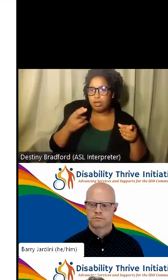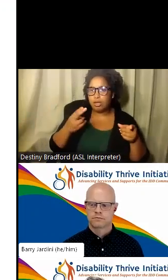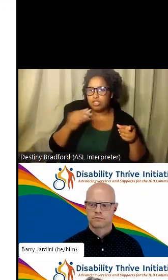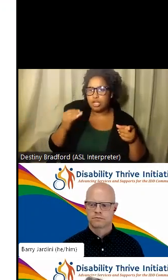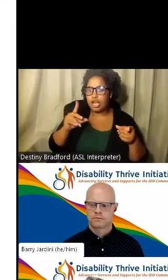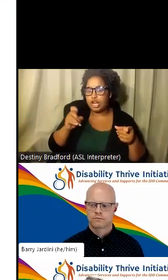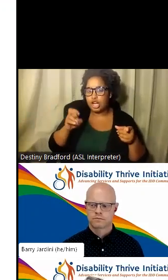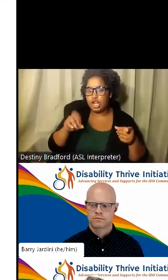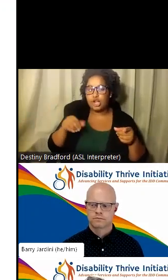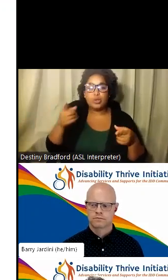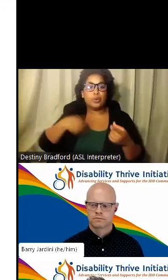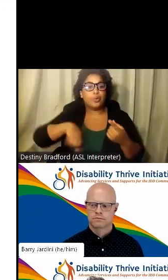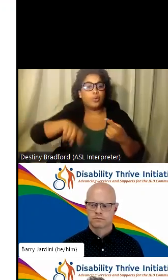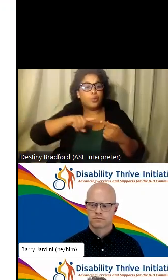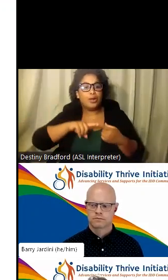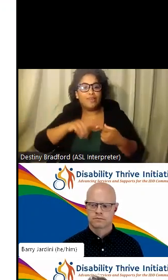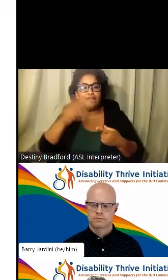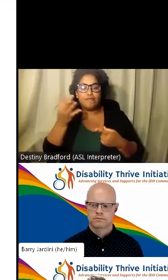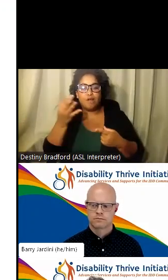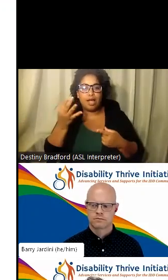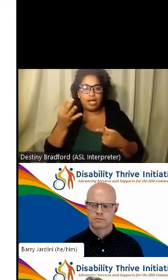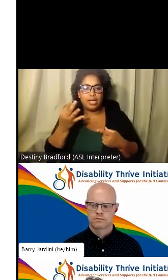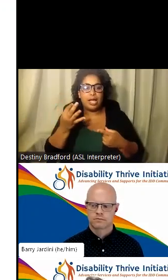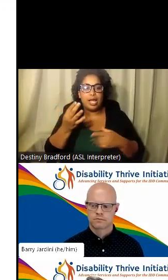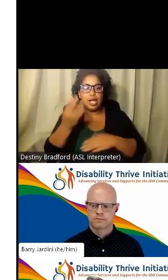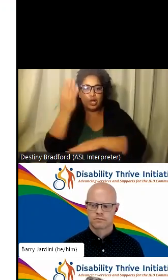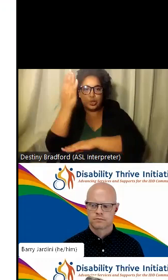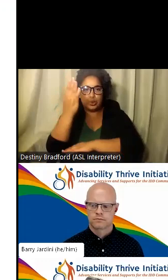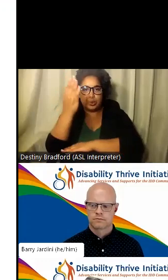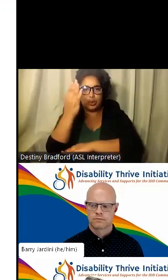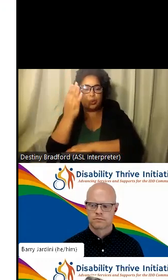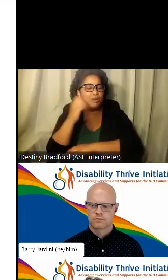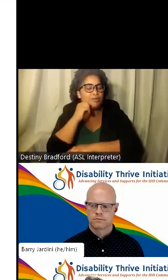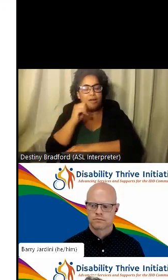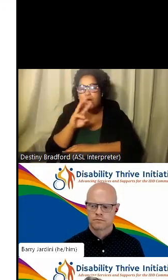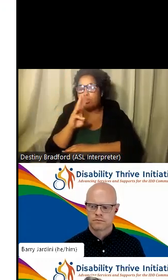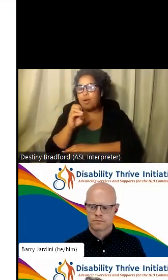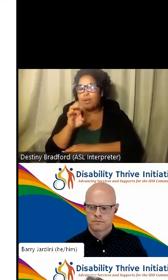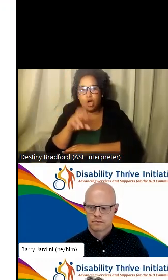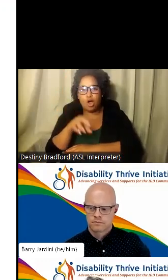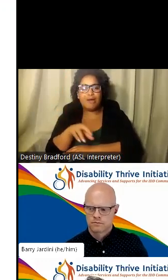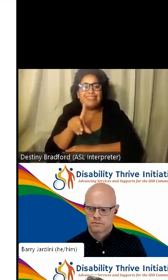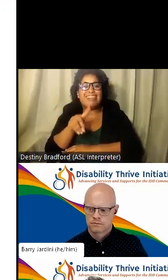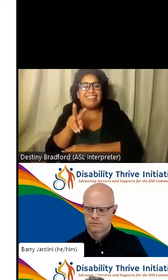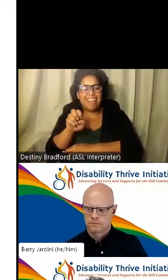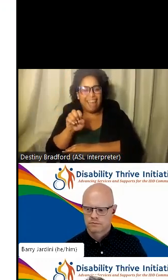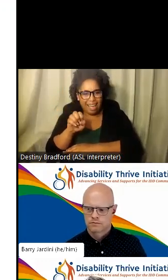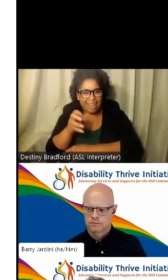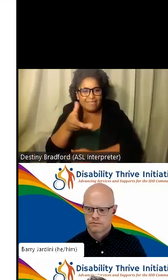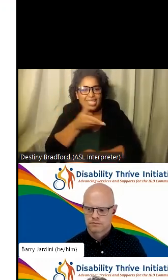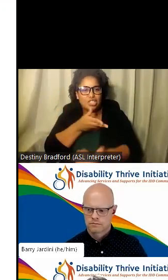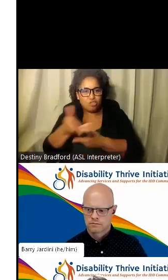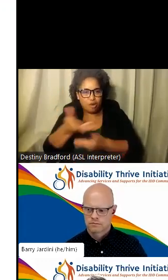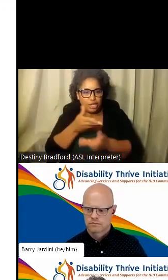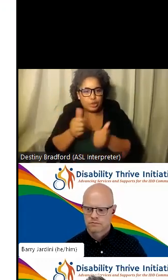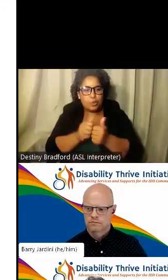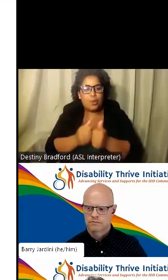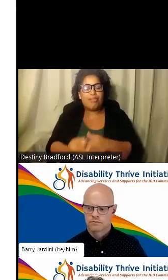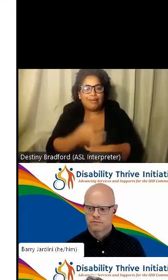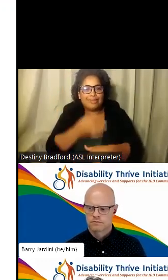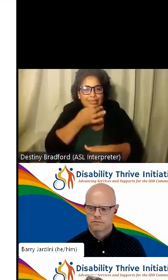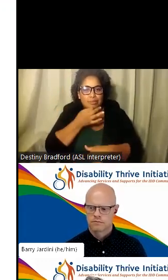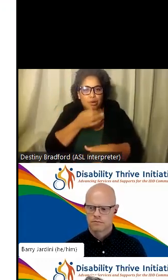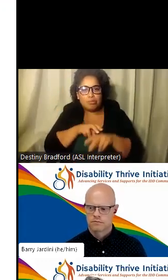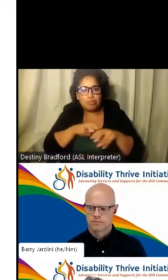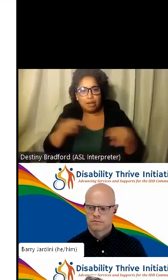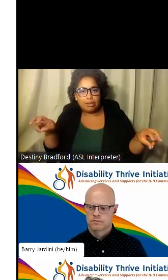It is not a webinar format, it is a meeting format. So we have live interaction with expert panelists, some of whom you saw today, or